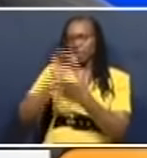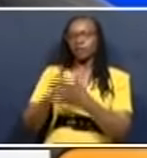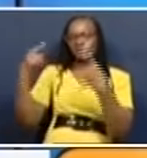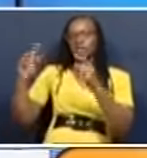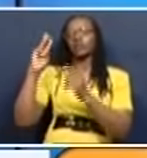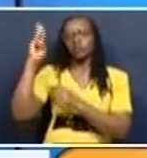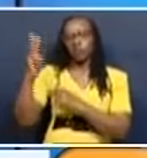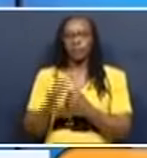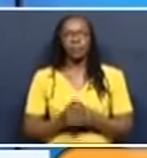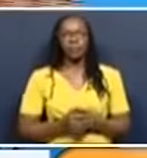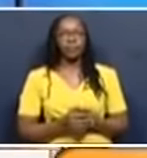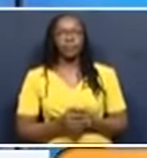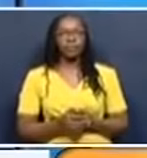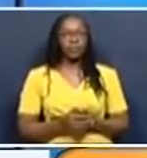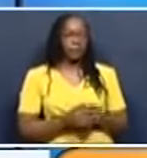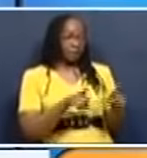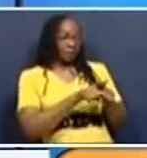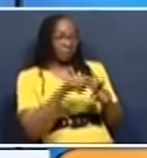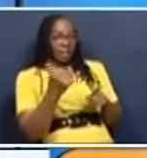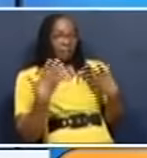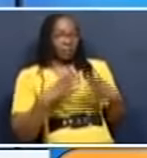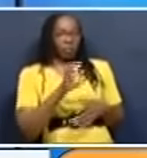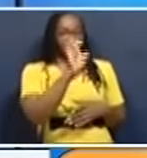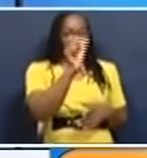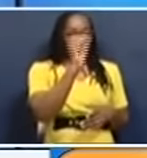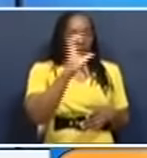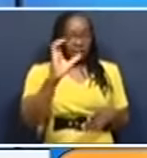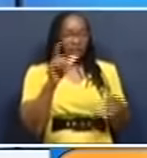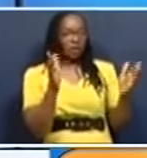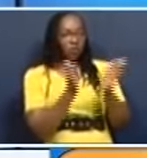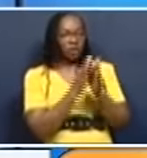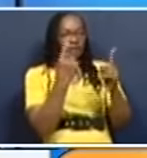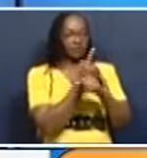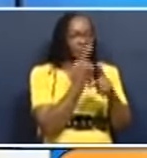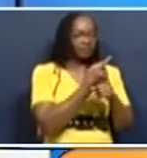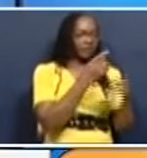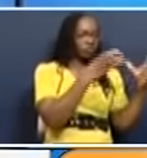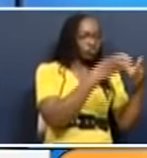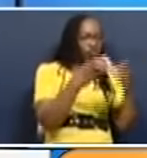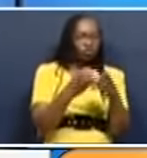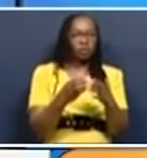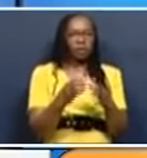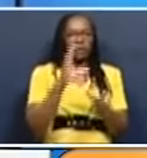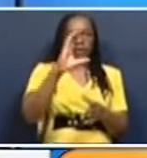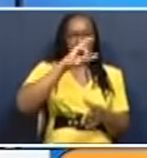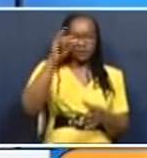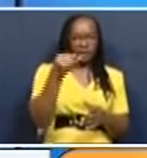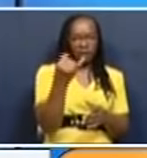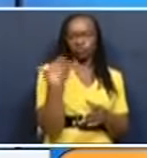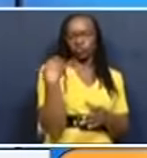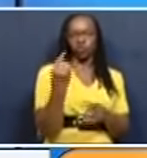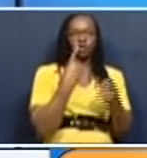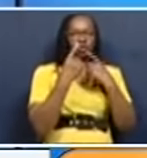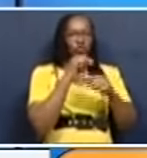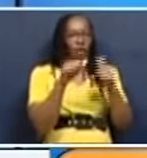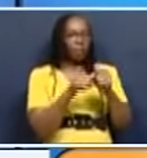been this ping-pong game between the EACC and other agencies. Yes. Chief Justice Maraga recently talked about this. The EACC